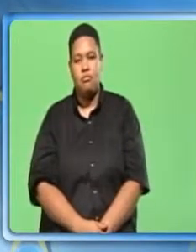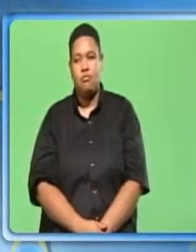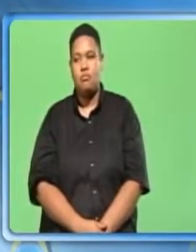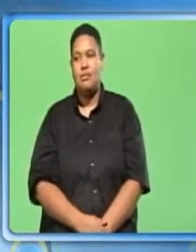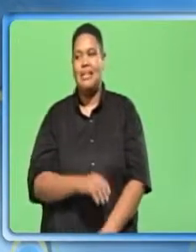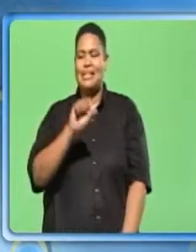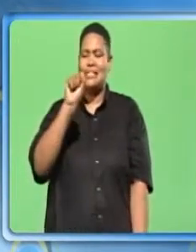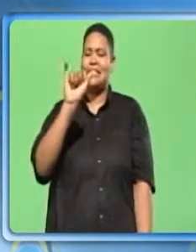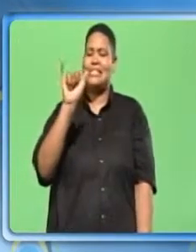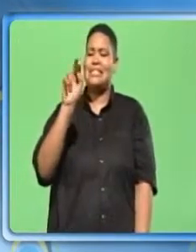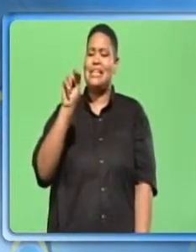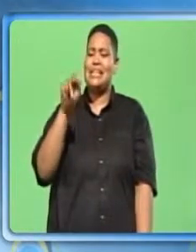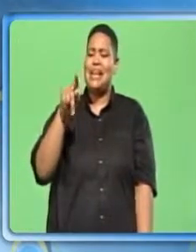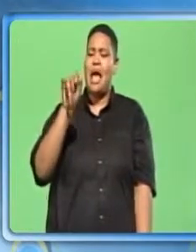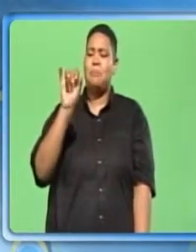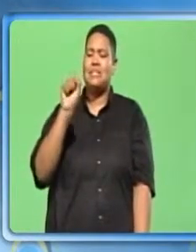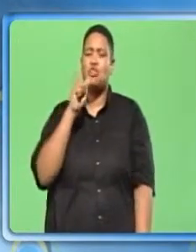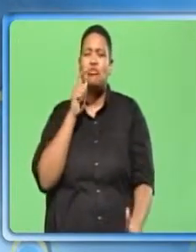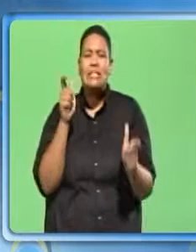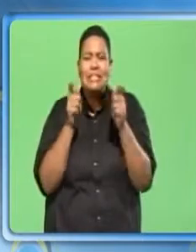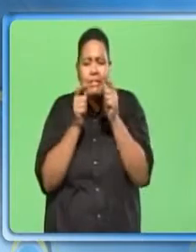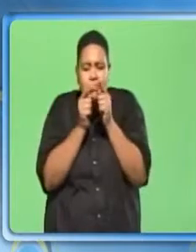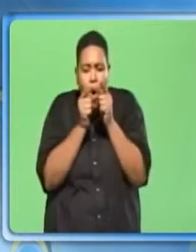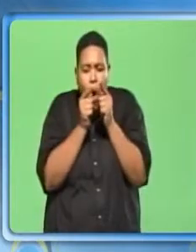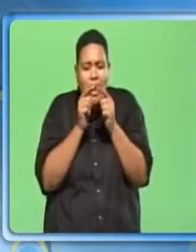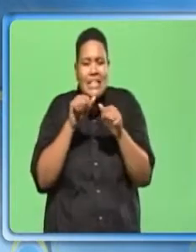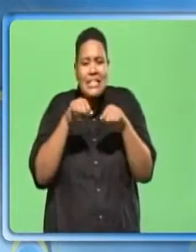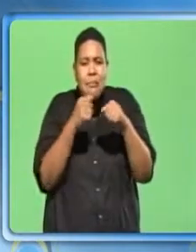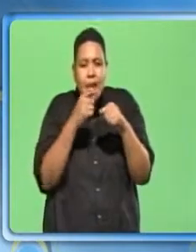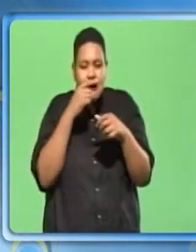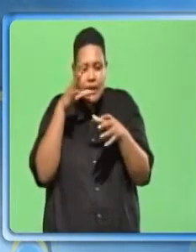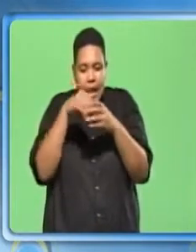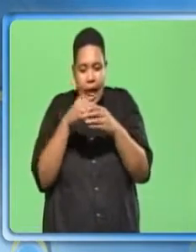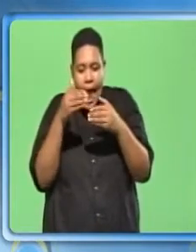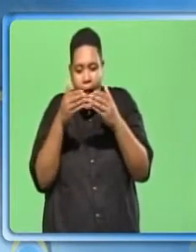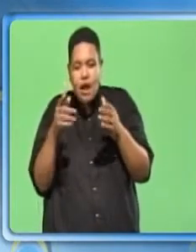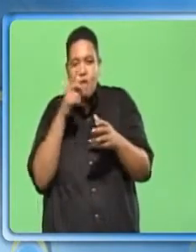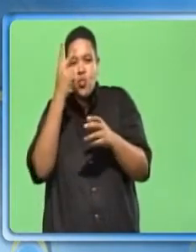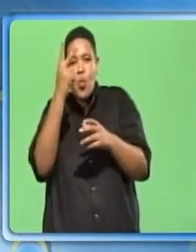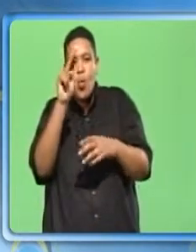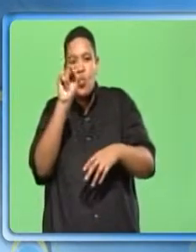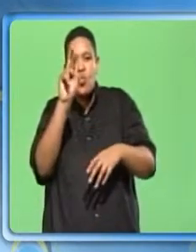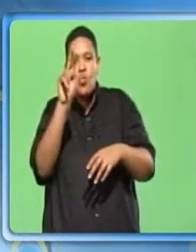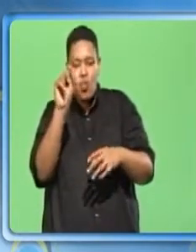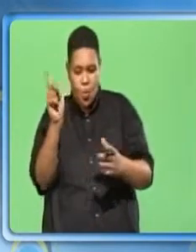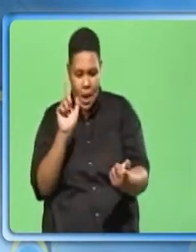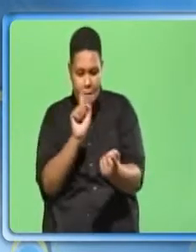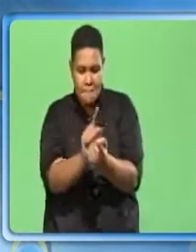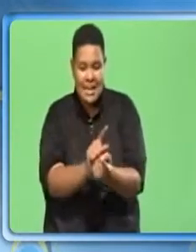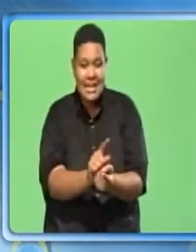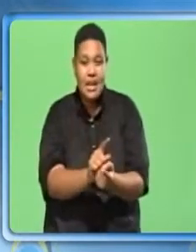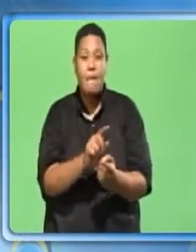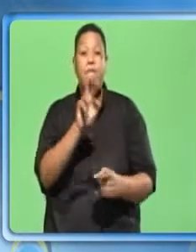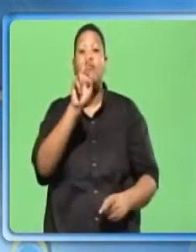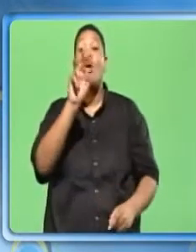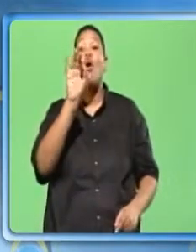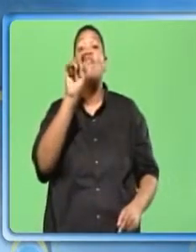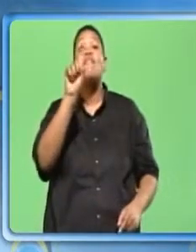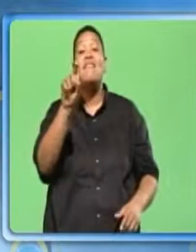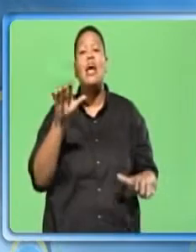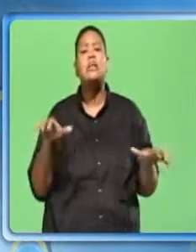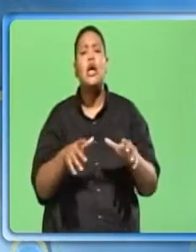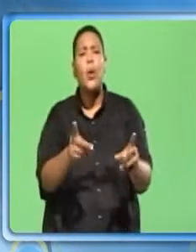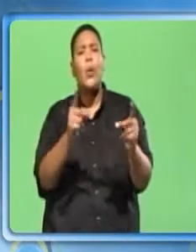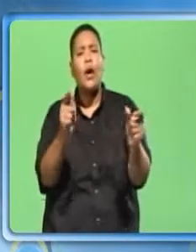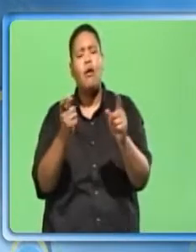Synapses are tiny spaces found at the end of two neurons where they meet. A reflex action is a quick,